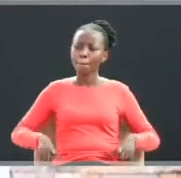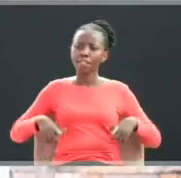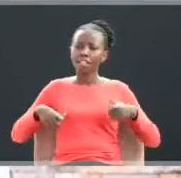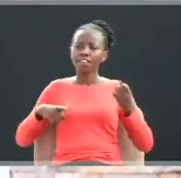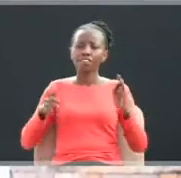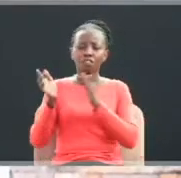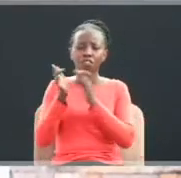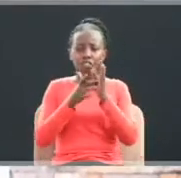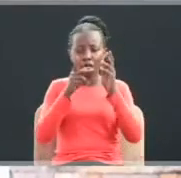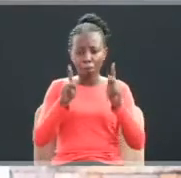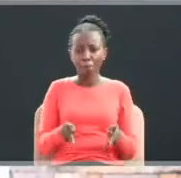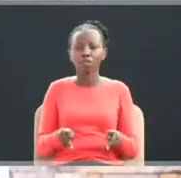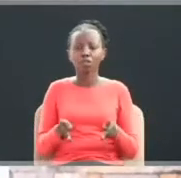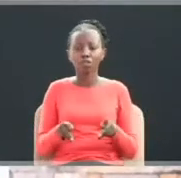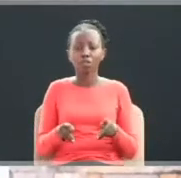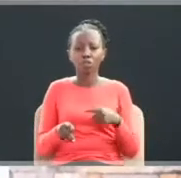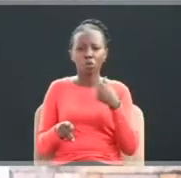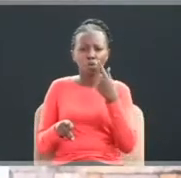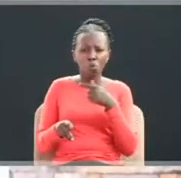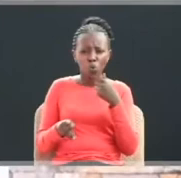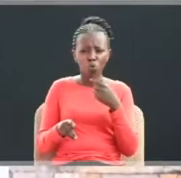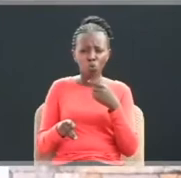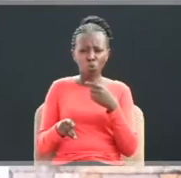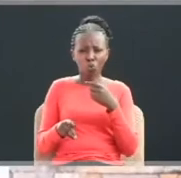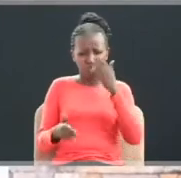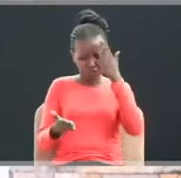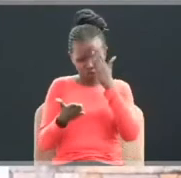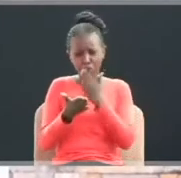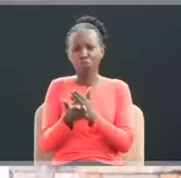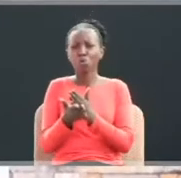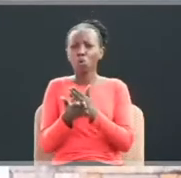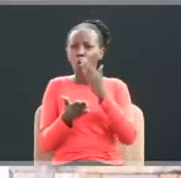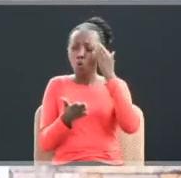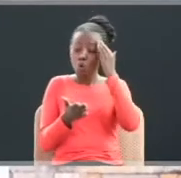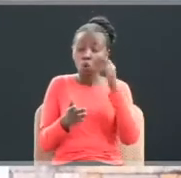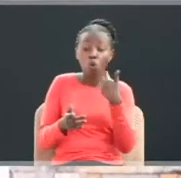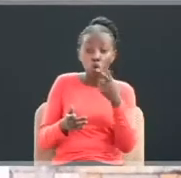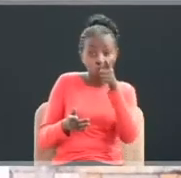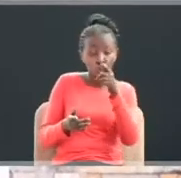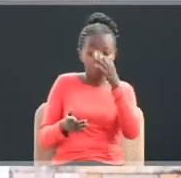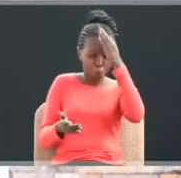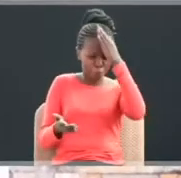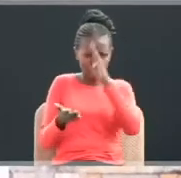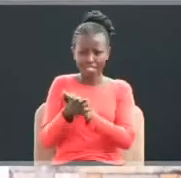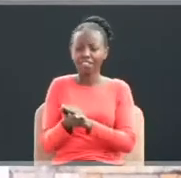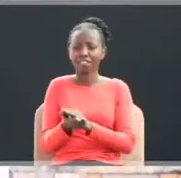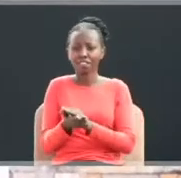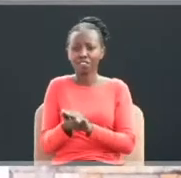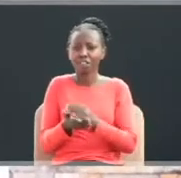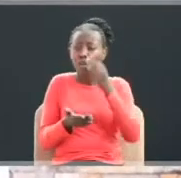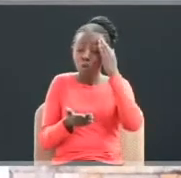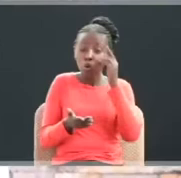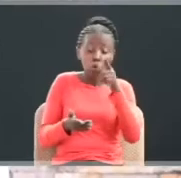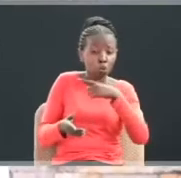Christian who frankly knows who he has believed, knows where he is